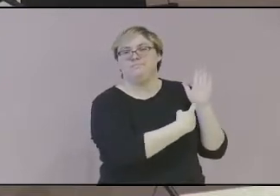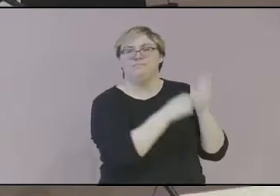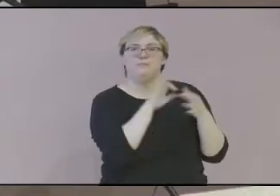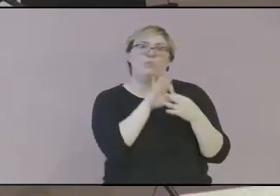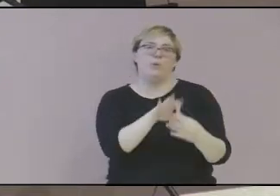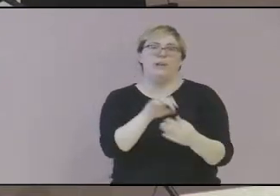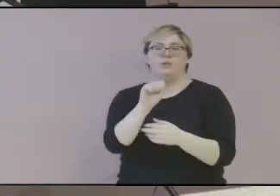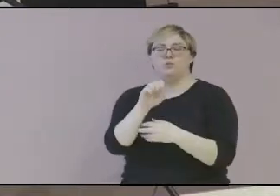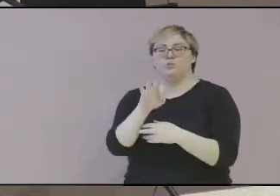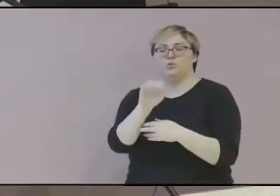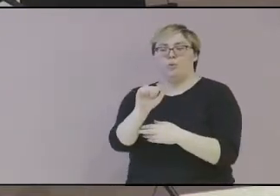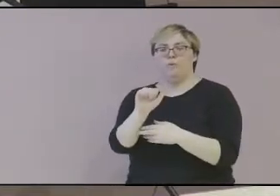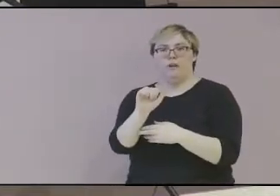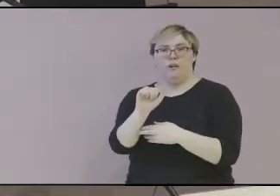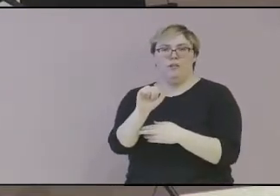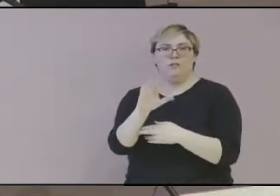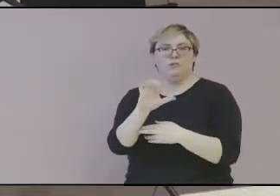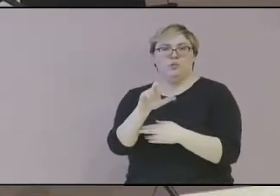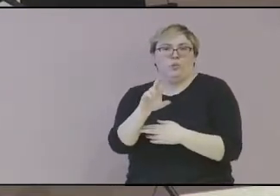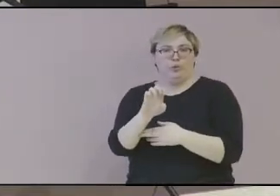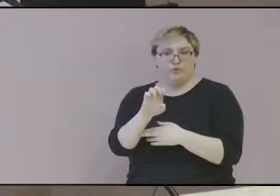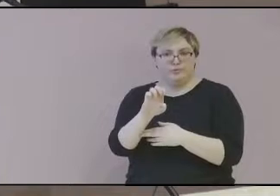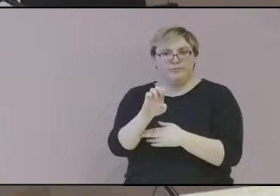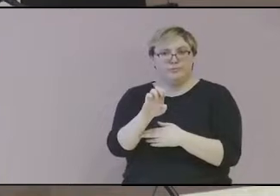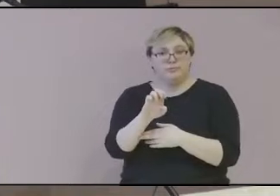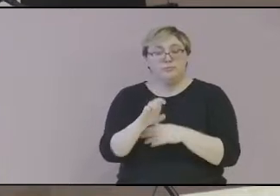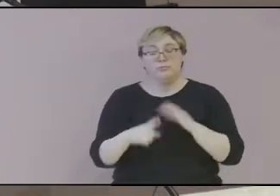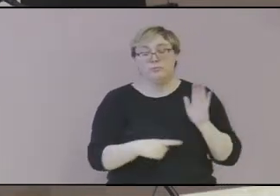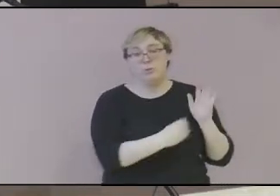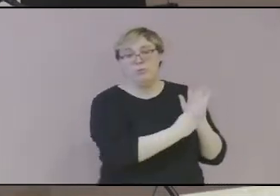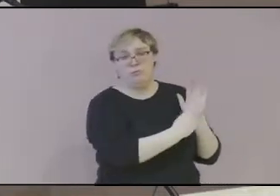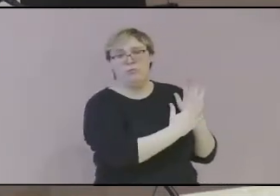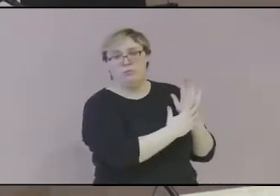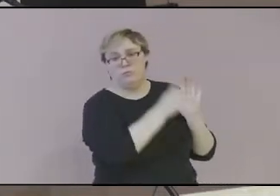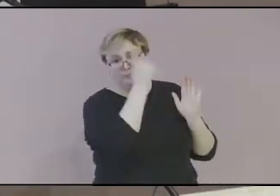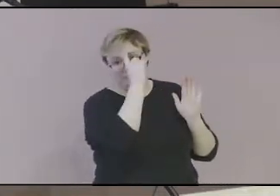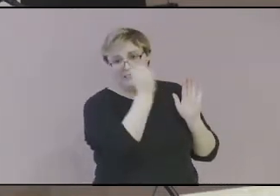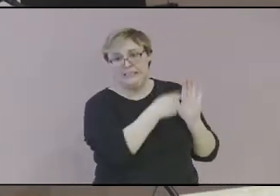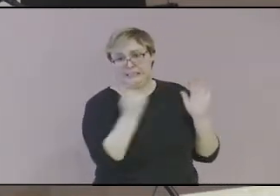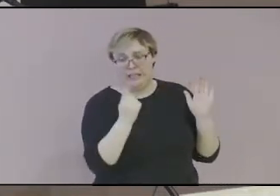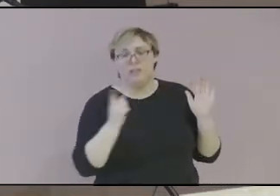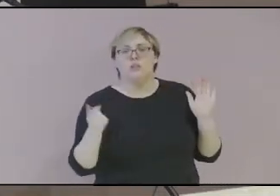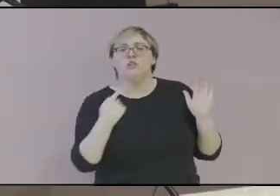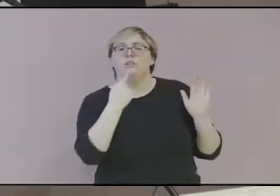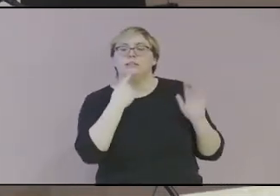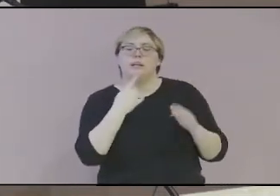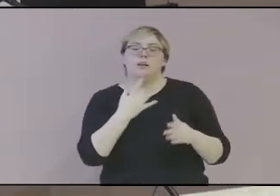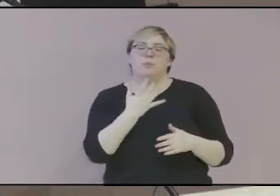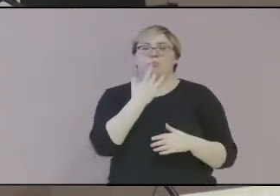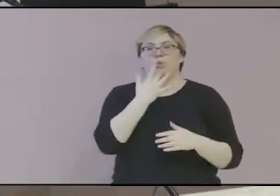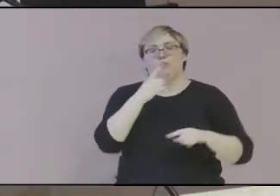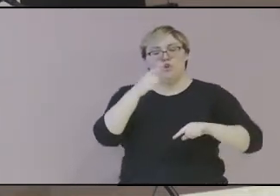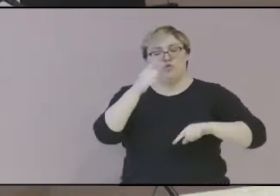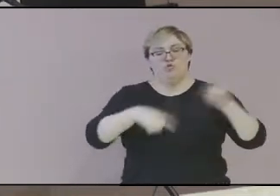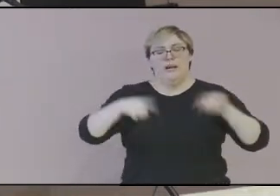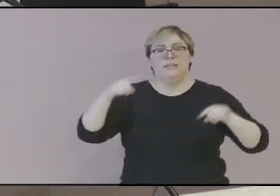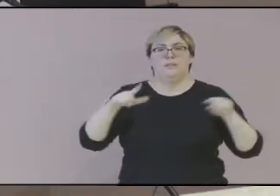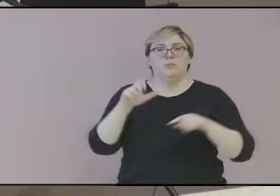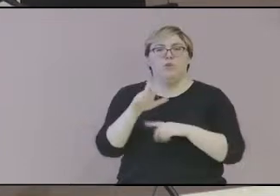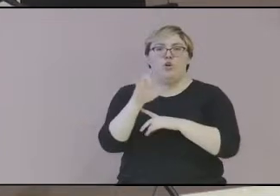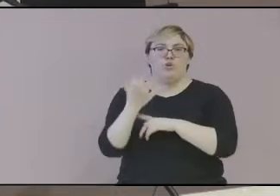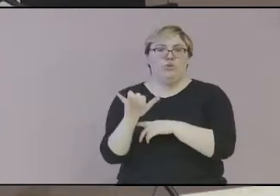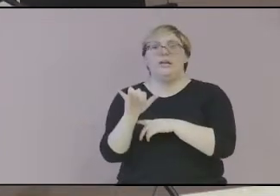scoring. Her dissent was registered in a footnote, noting that she preferred a random lottery for ventilators for